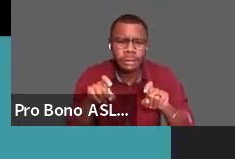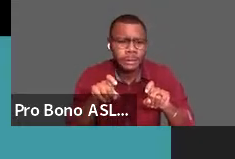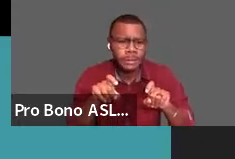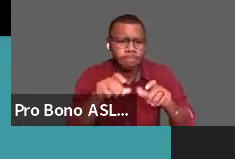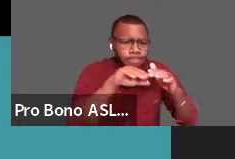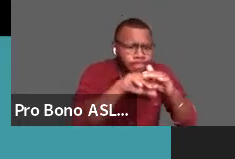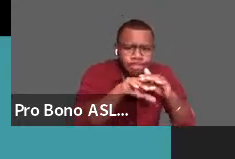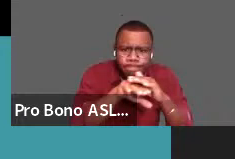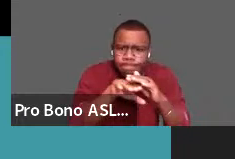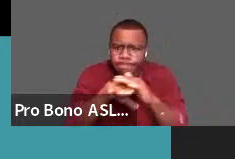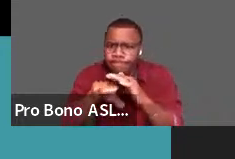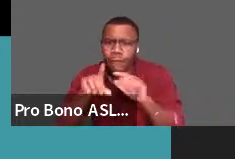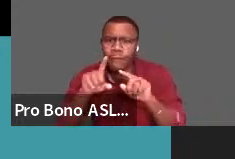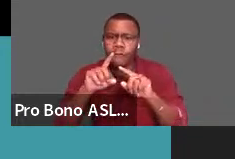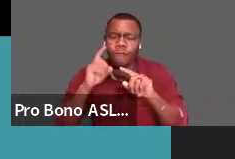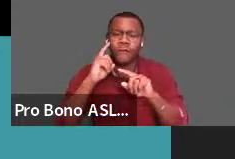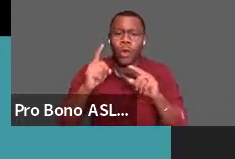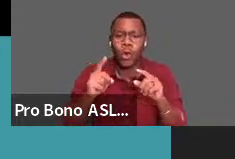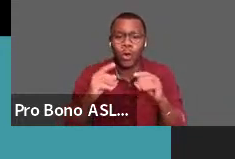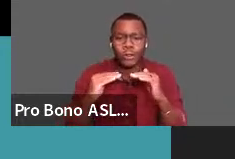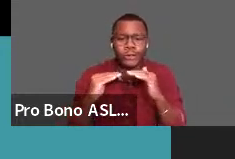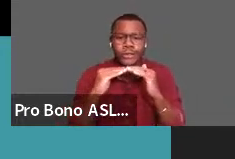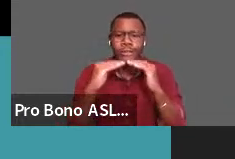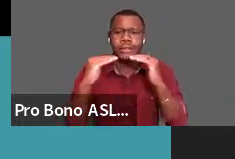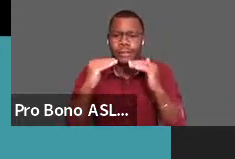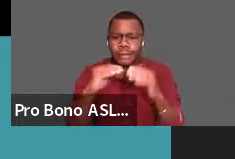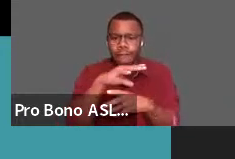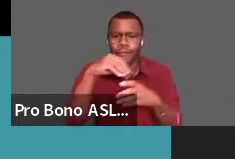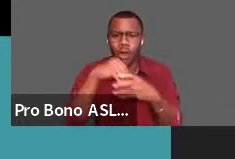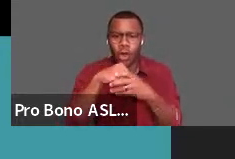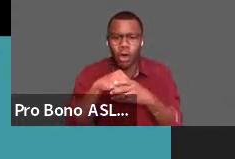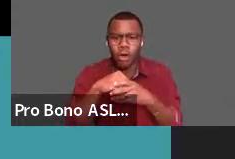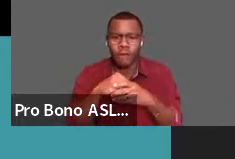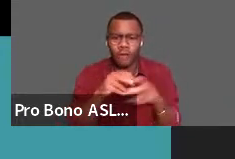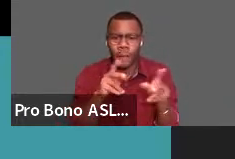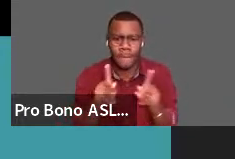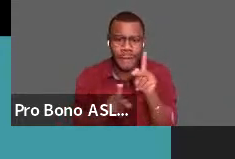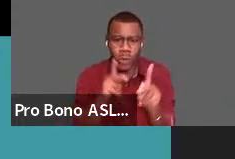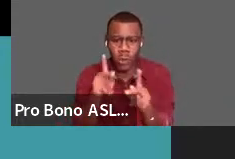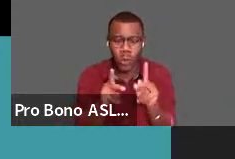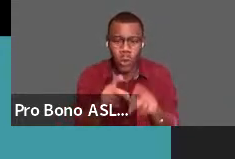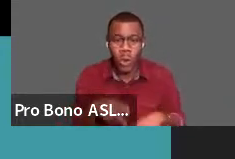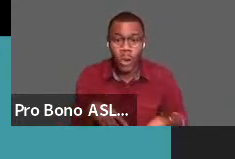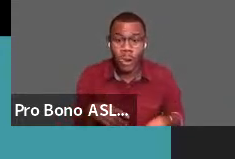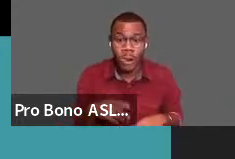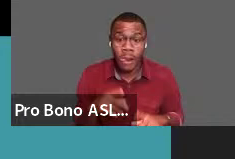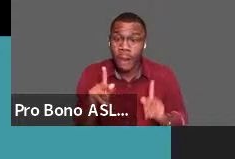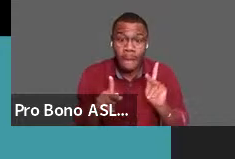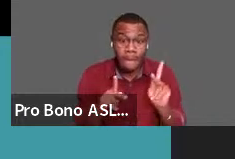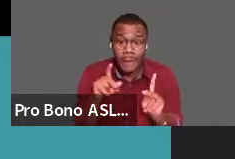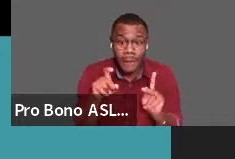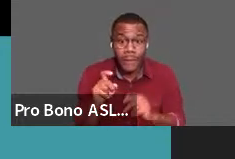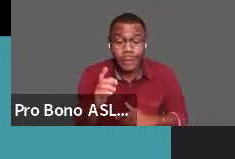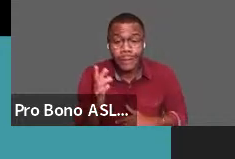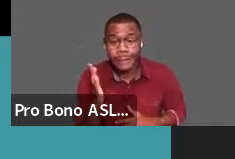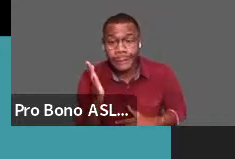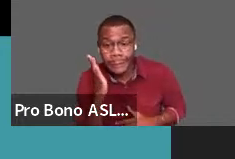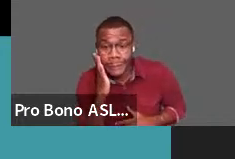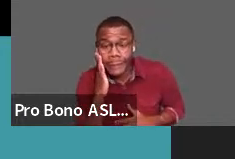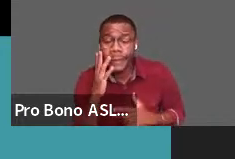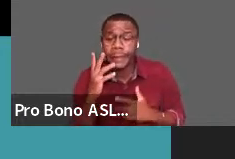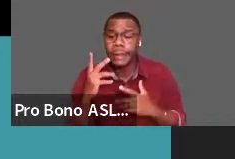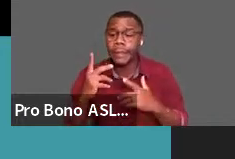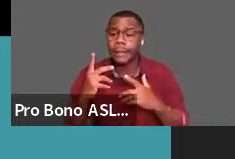There was a significant infusion of dollars in beds for individuals with justice experience who were being